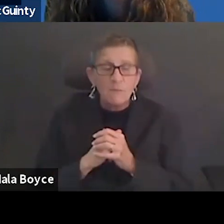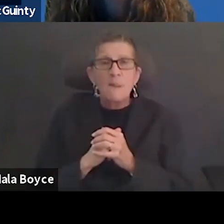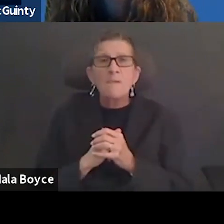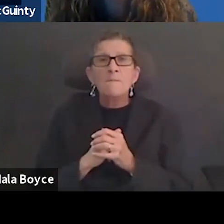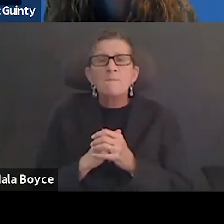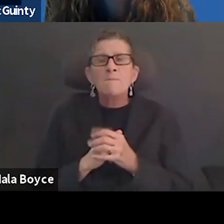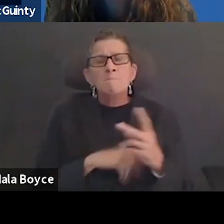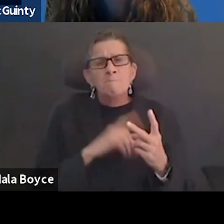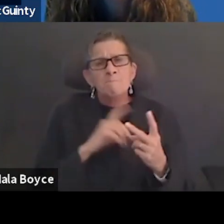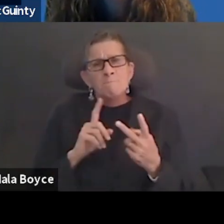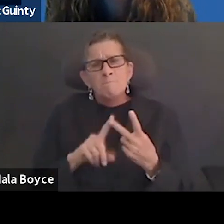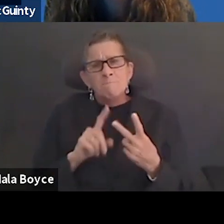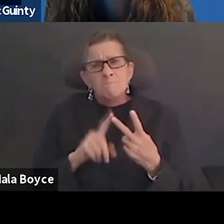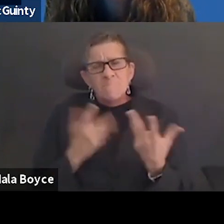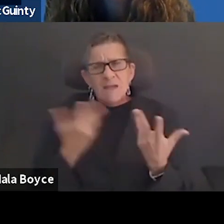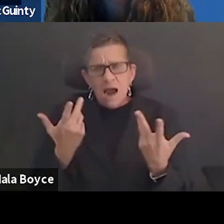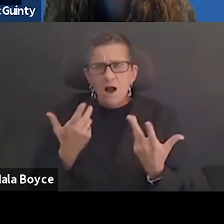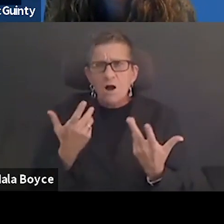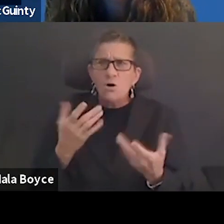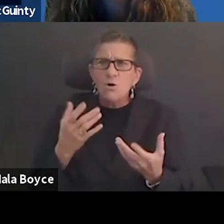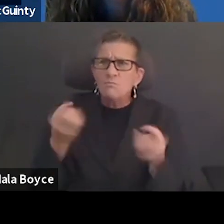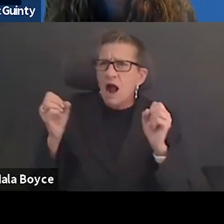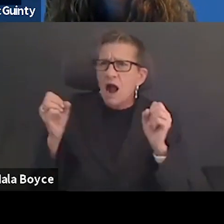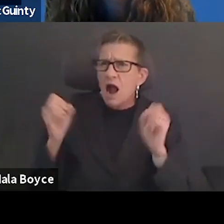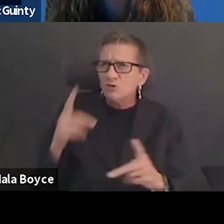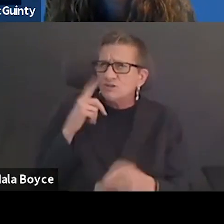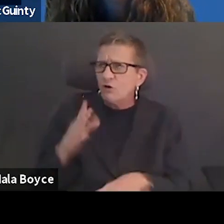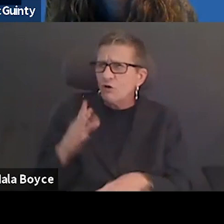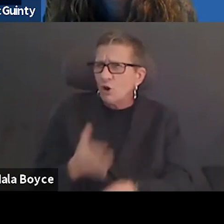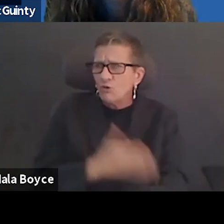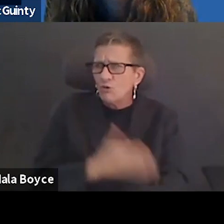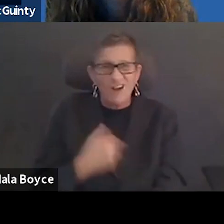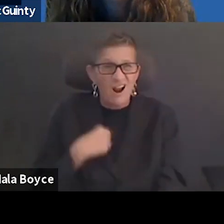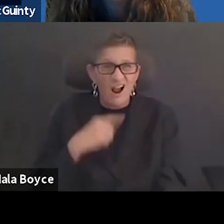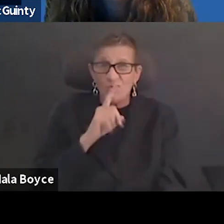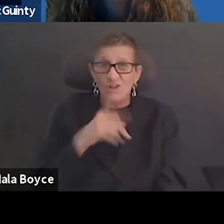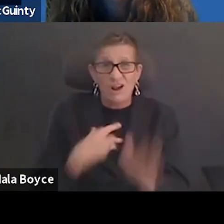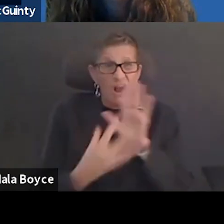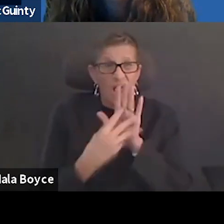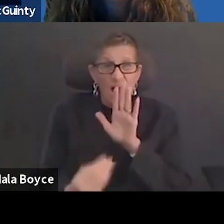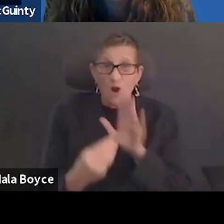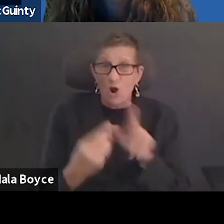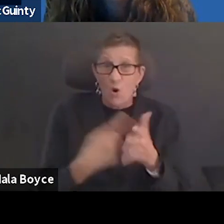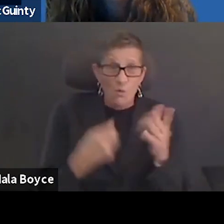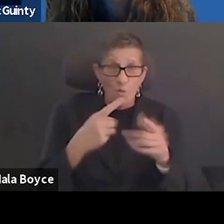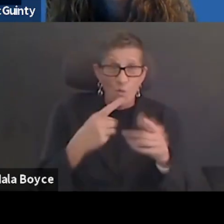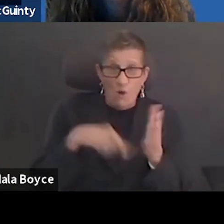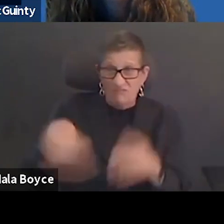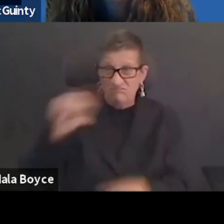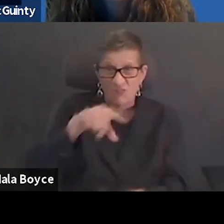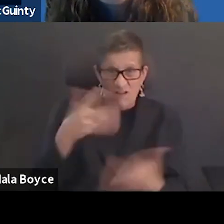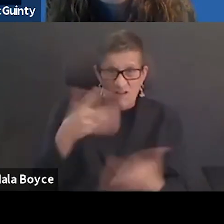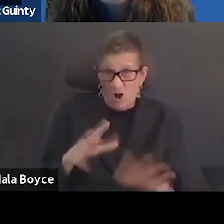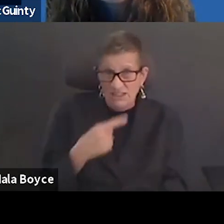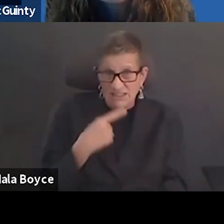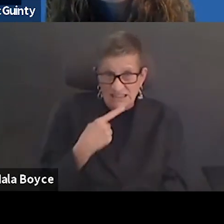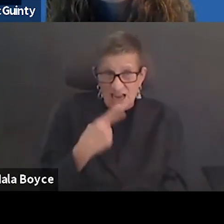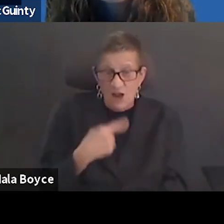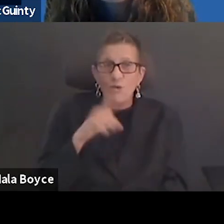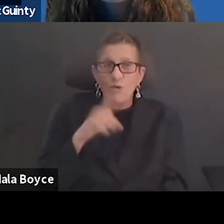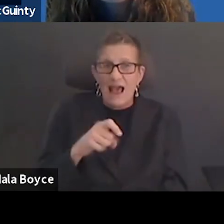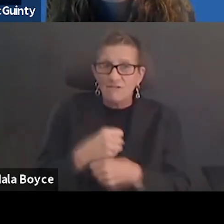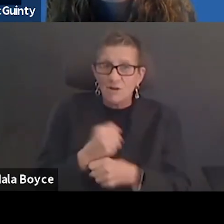of opportunities for improvement, I'll just echo a lot of things that folks have said already. We need to make the whole